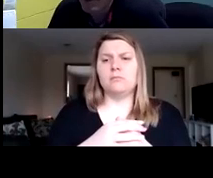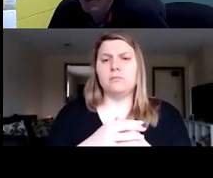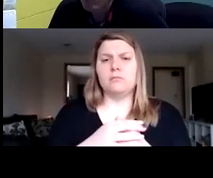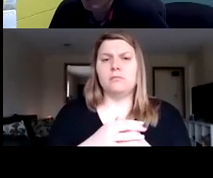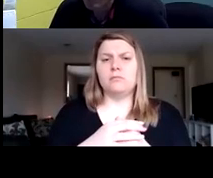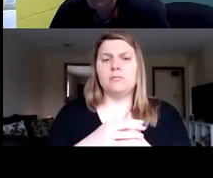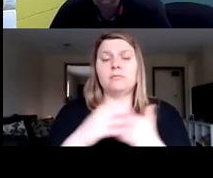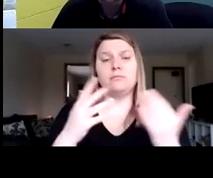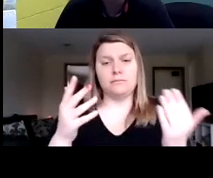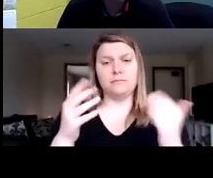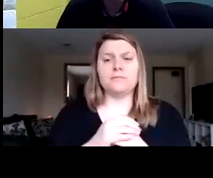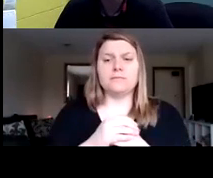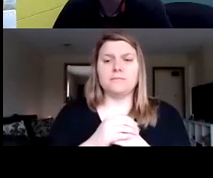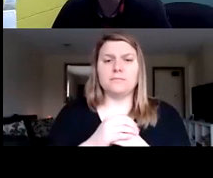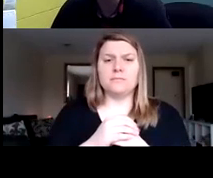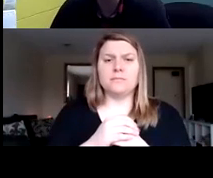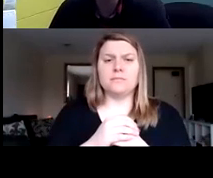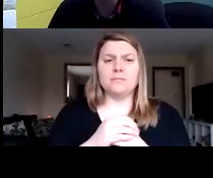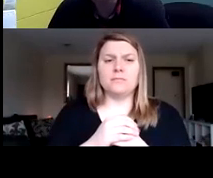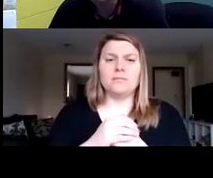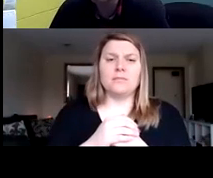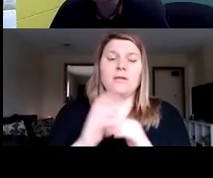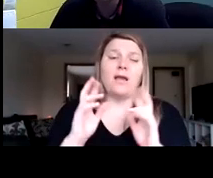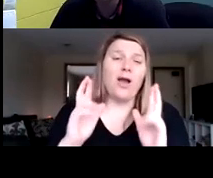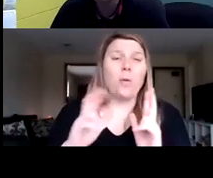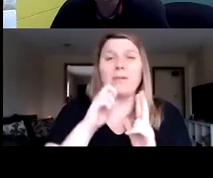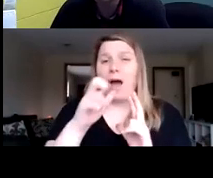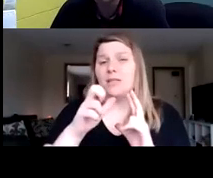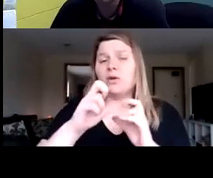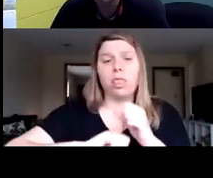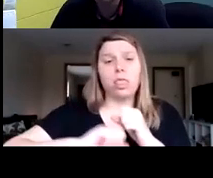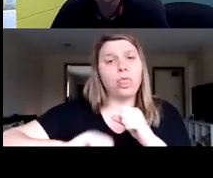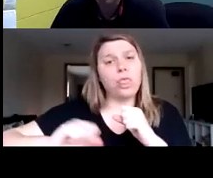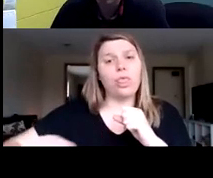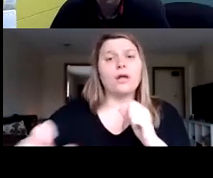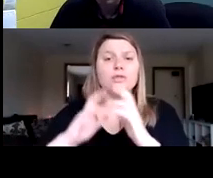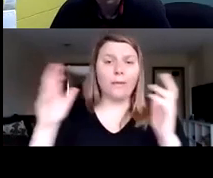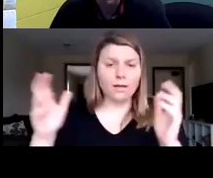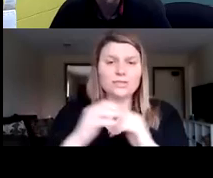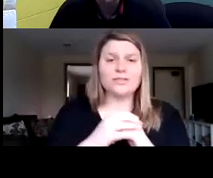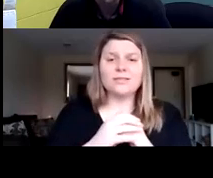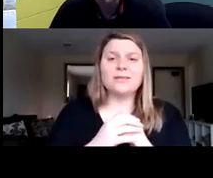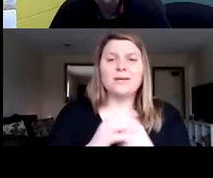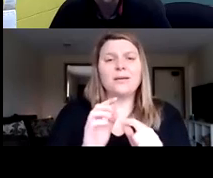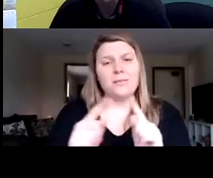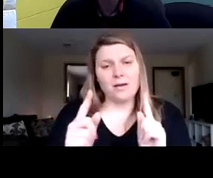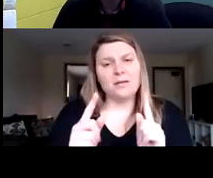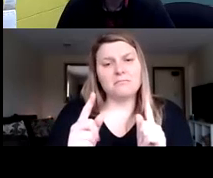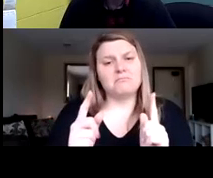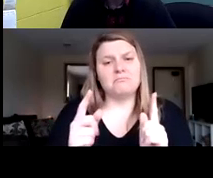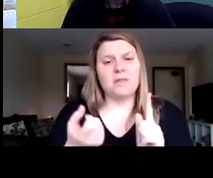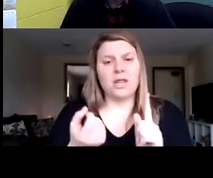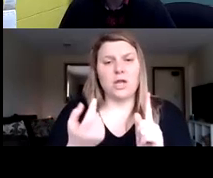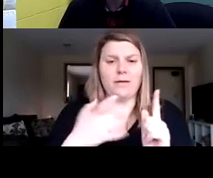So I'll hope not to get too winded, but I think getting a little bit of sense